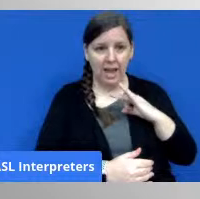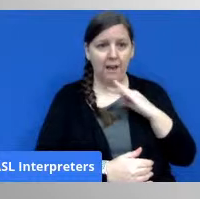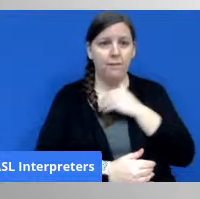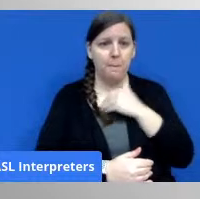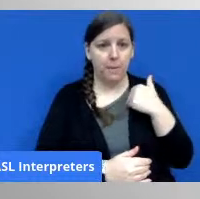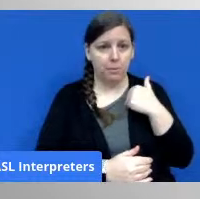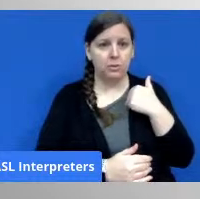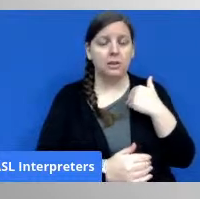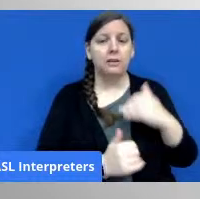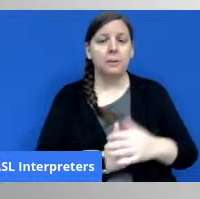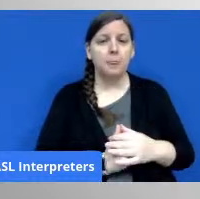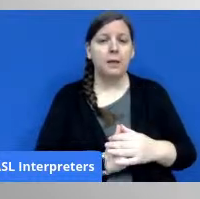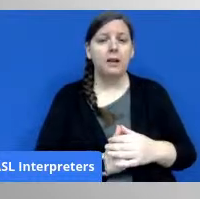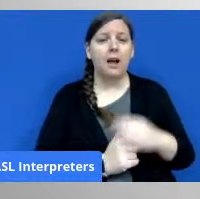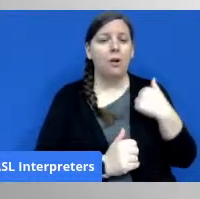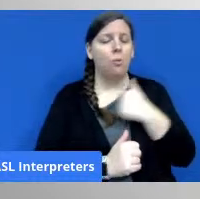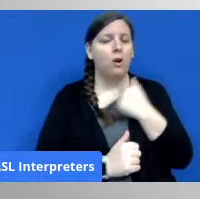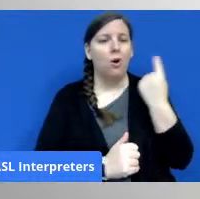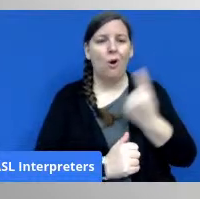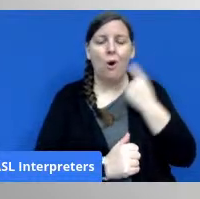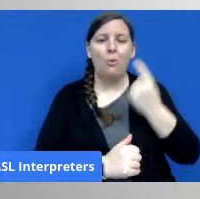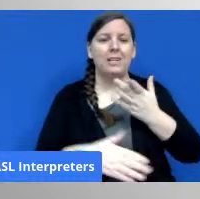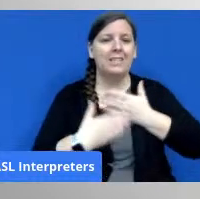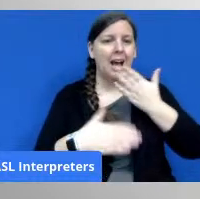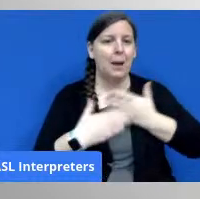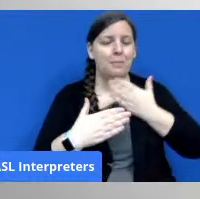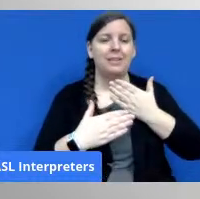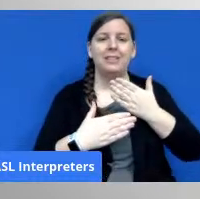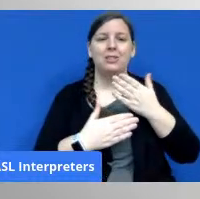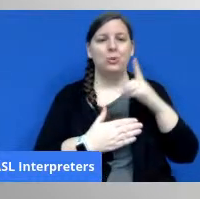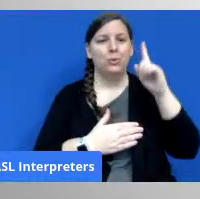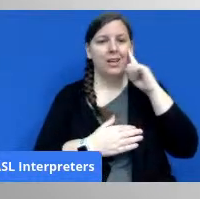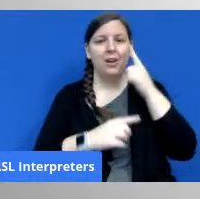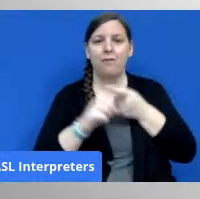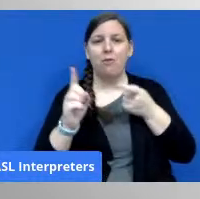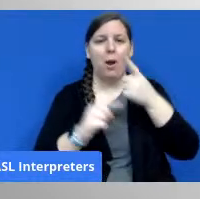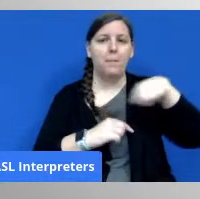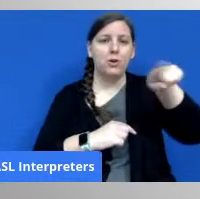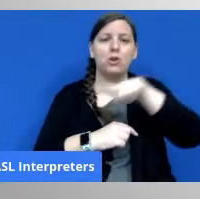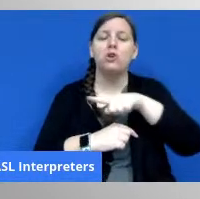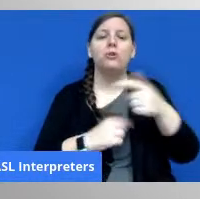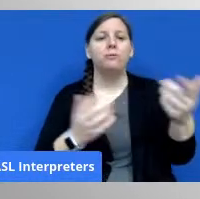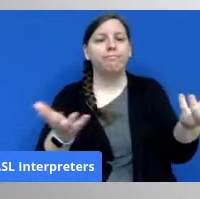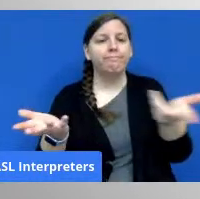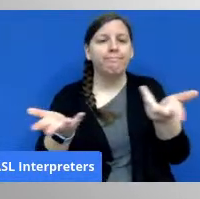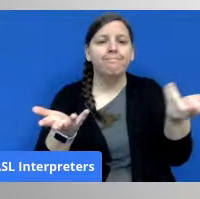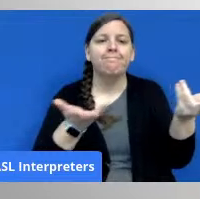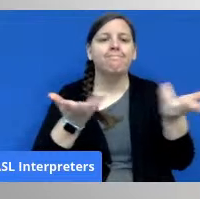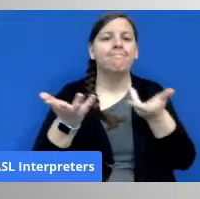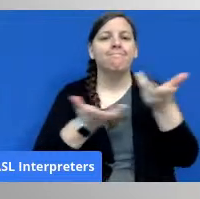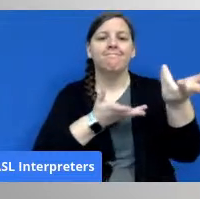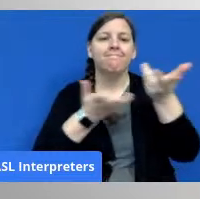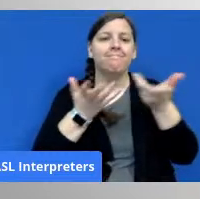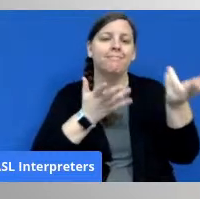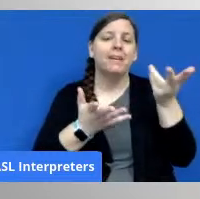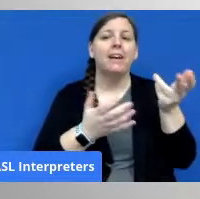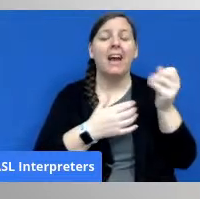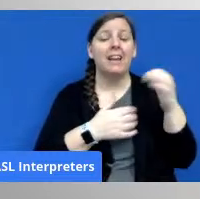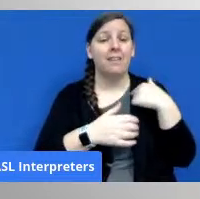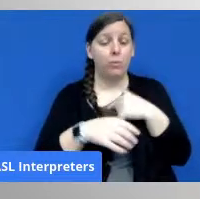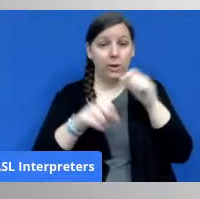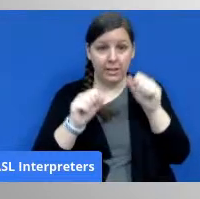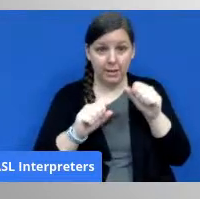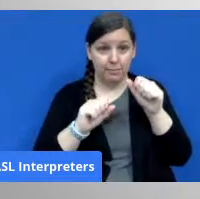and we are always happy to hear from all of you. And if there are ways that we can be